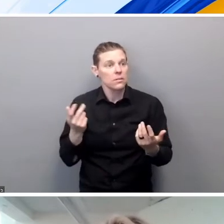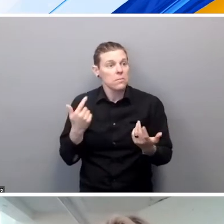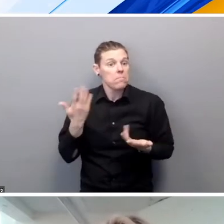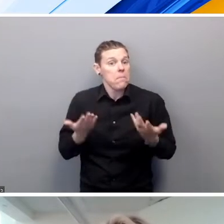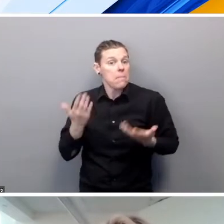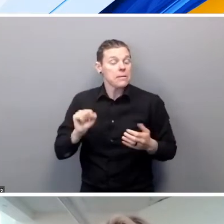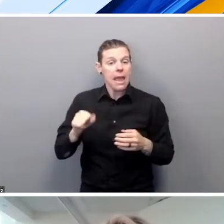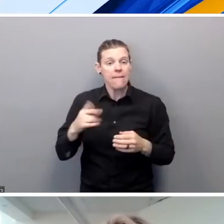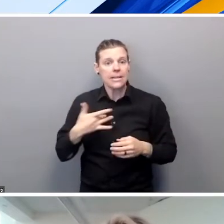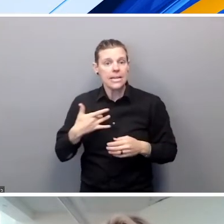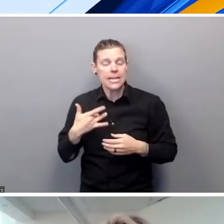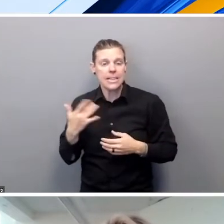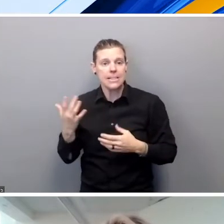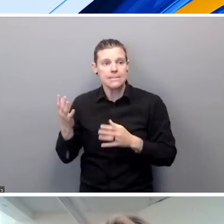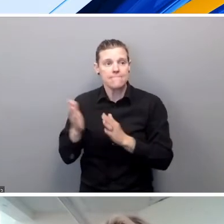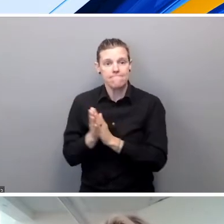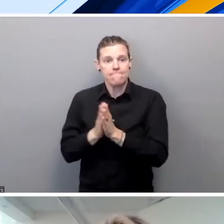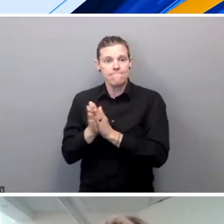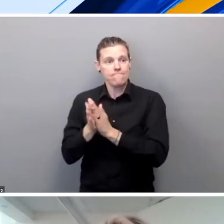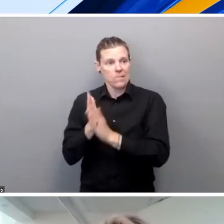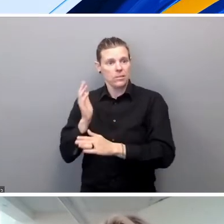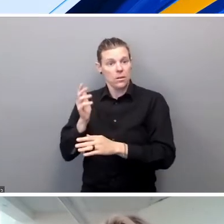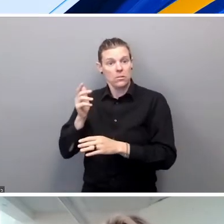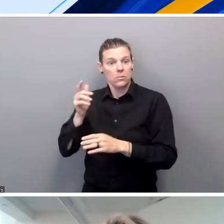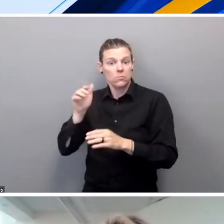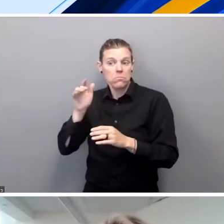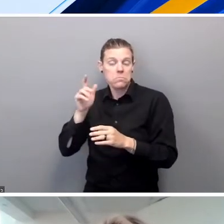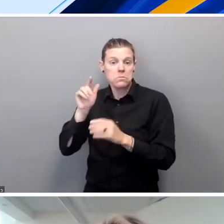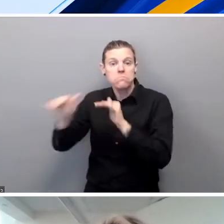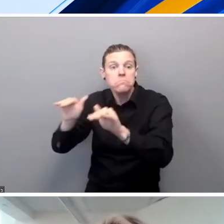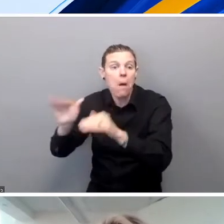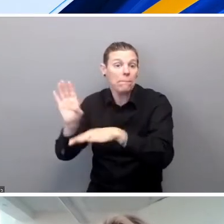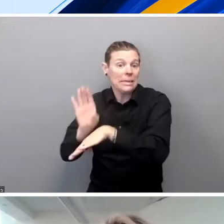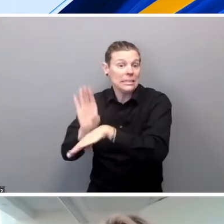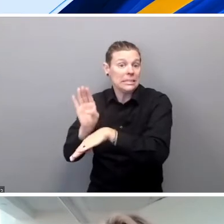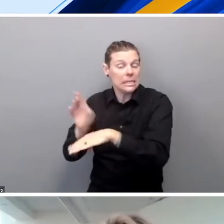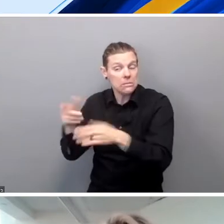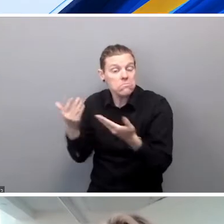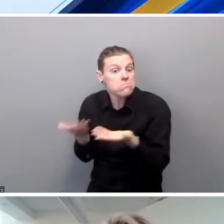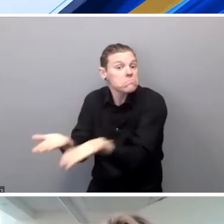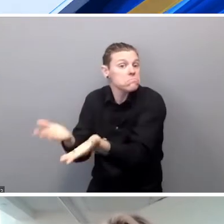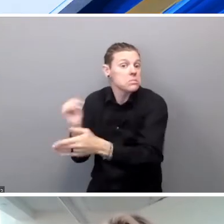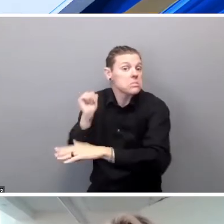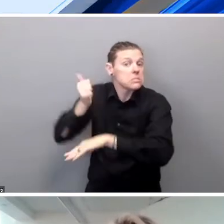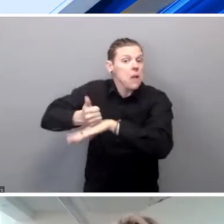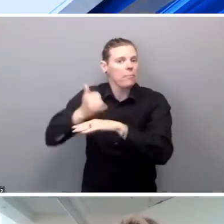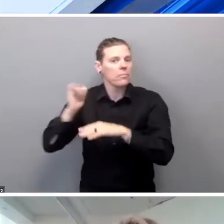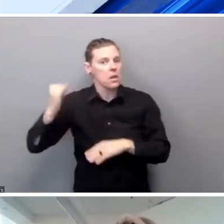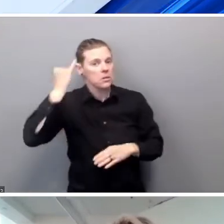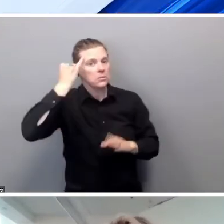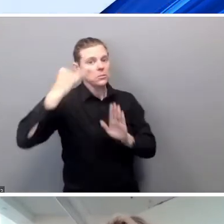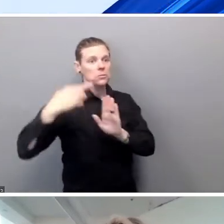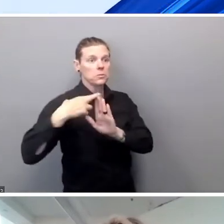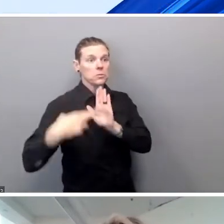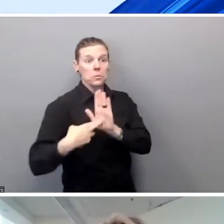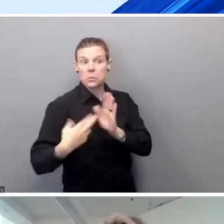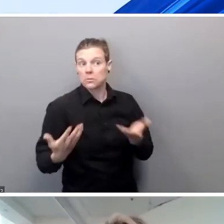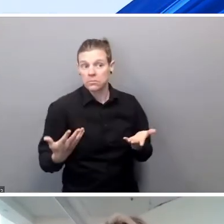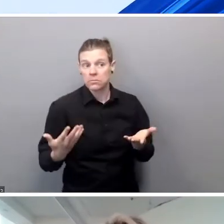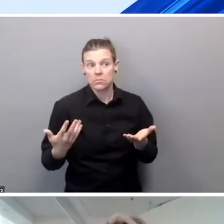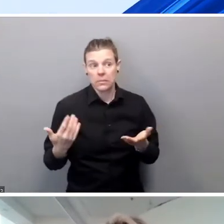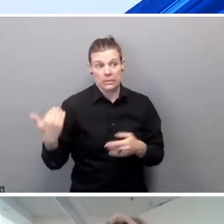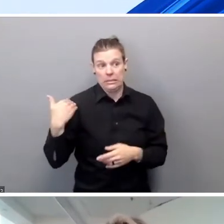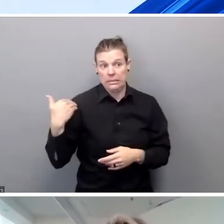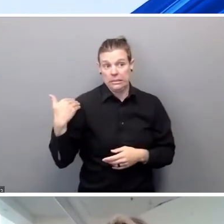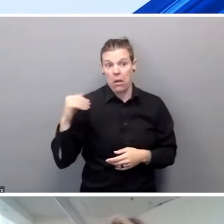to want to use that model? I was in San Francisco in August, visiting my daughter, went